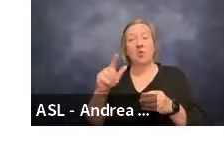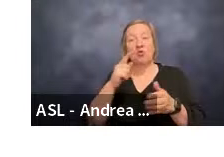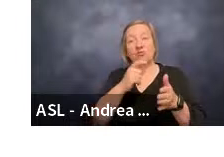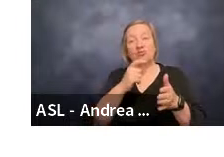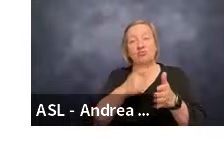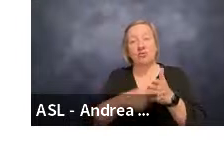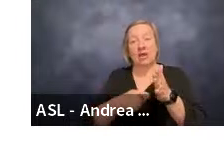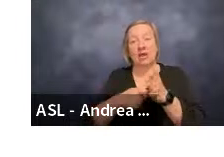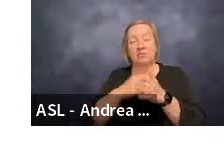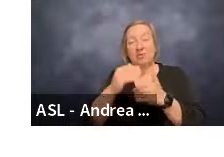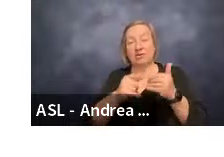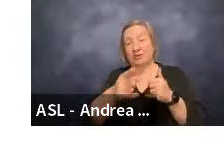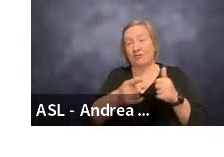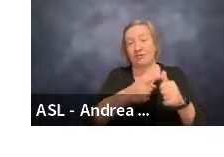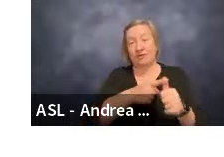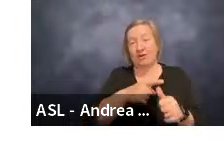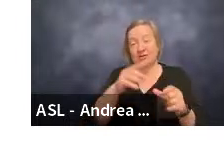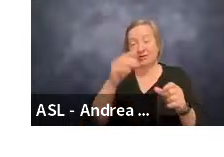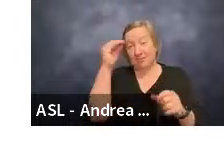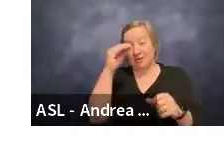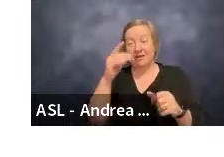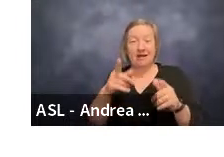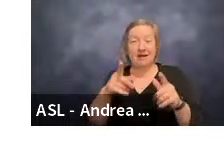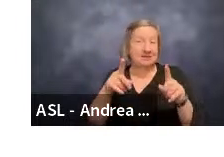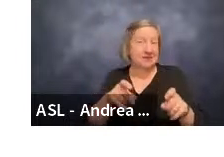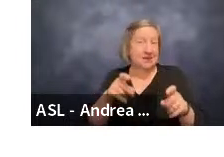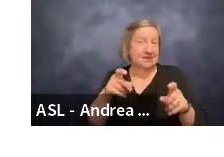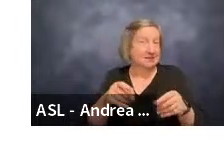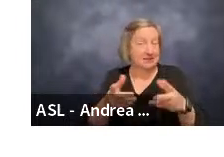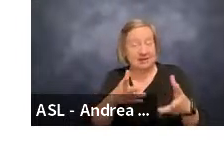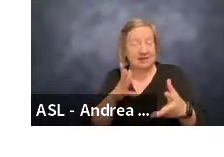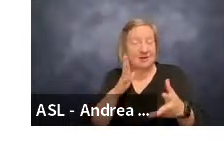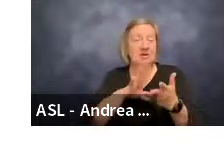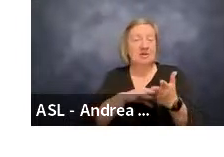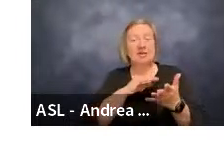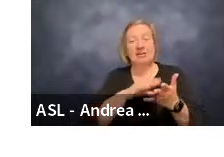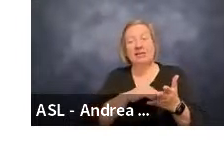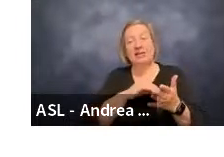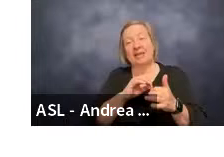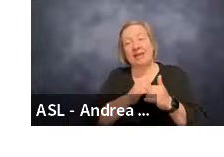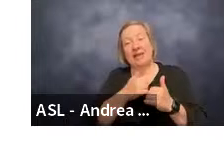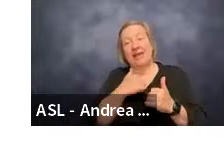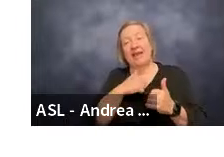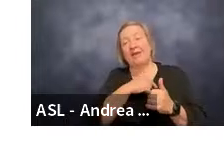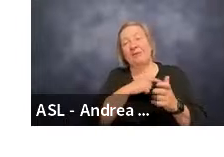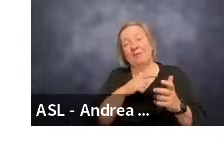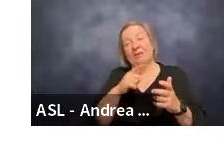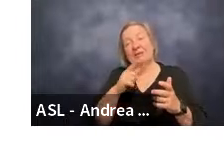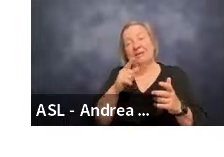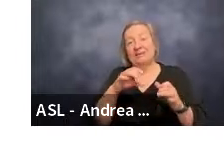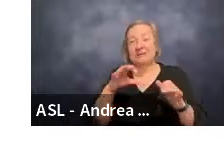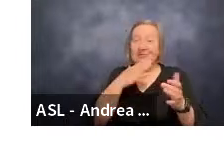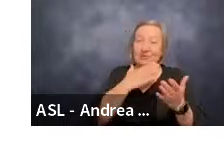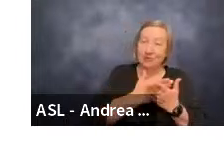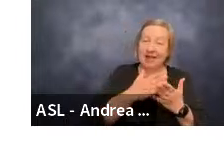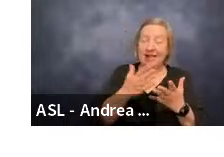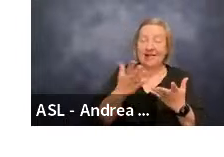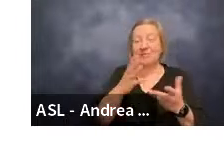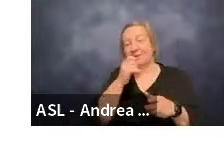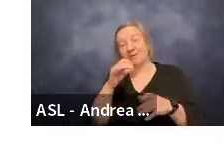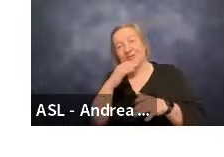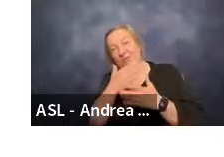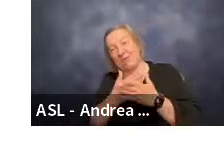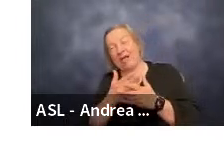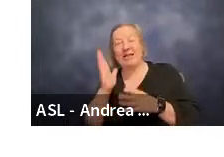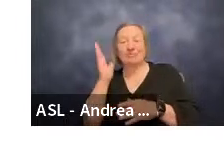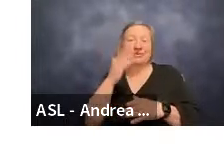go first. You will be our test run, and we will learn all the ways that we do well and that we don't do well, and do it